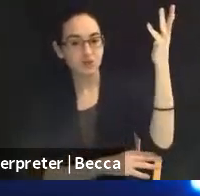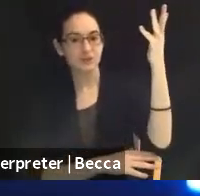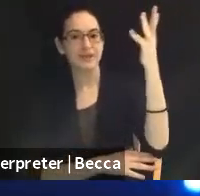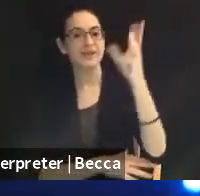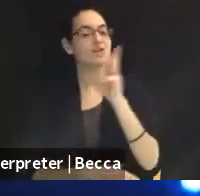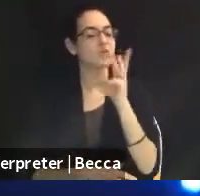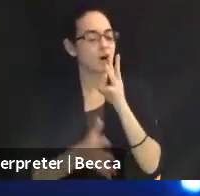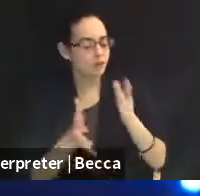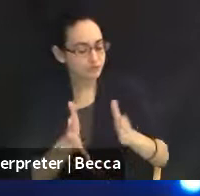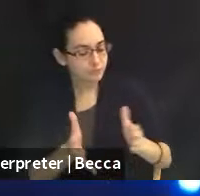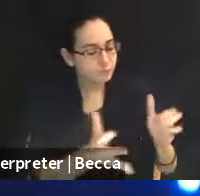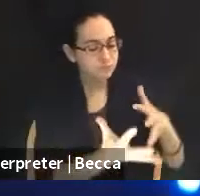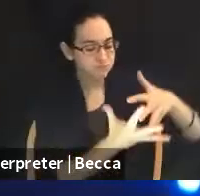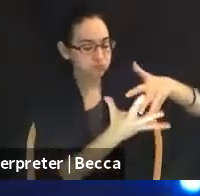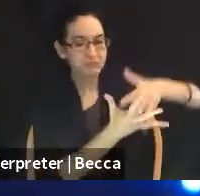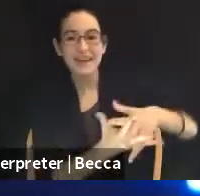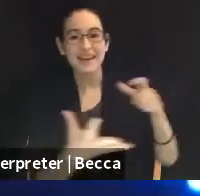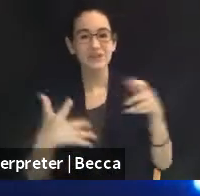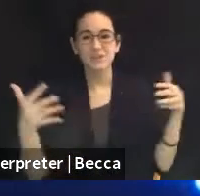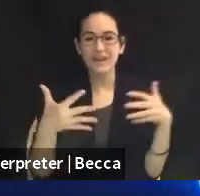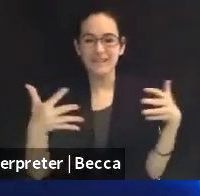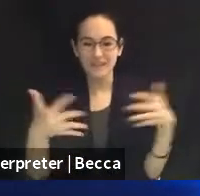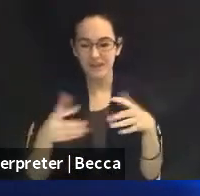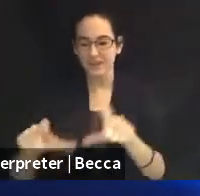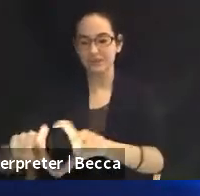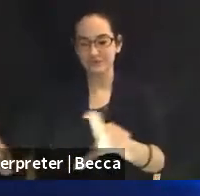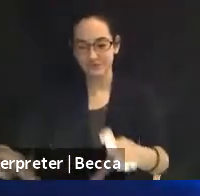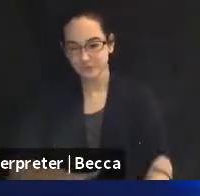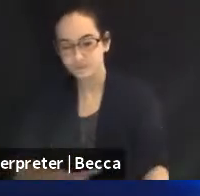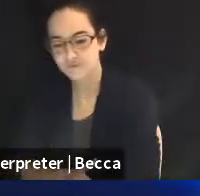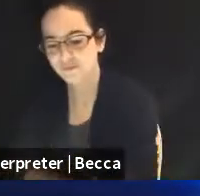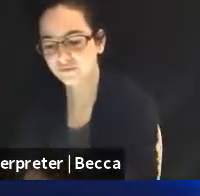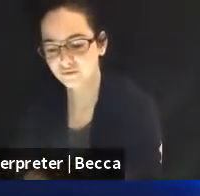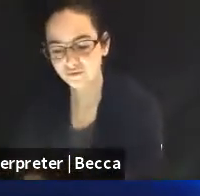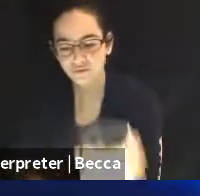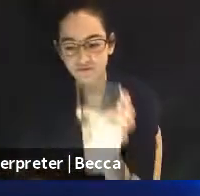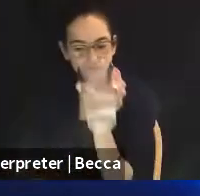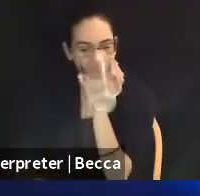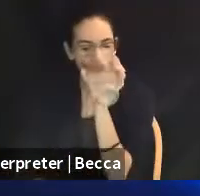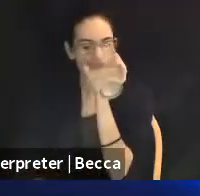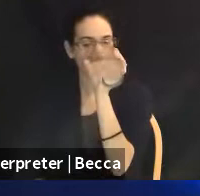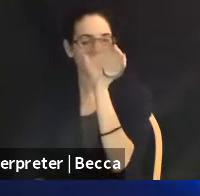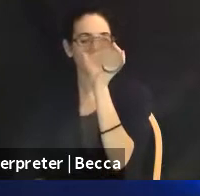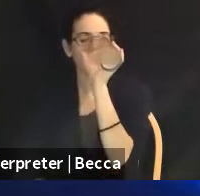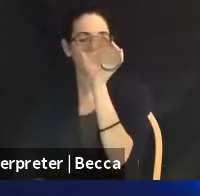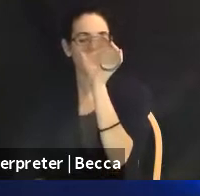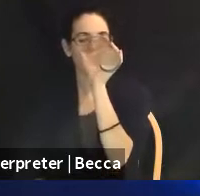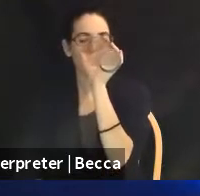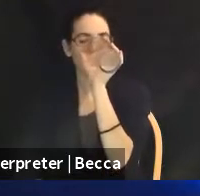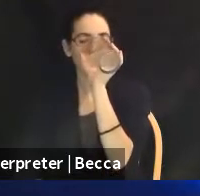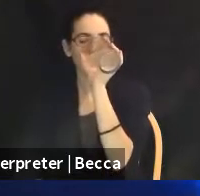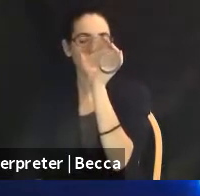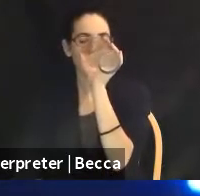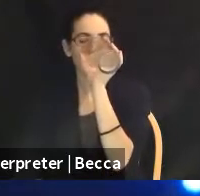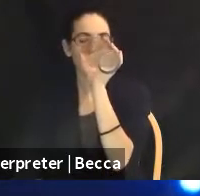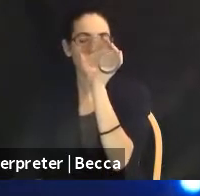not fear when the heat comes. Its leaves are always green. It has no worries in a year of drought and never failed to bear fruit. Let me